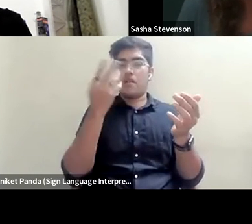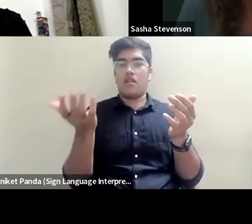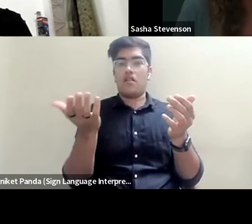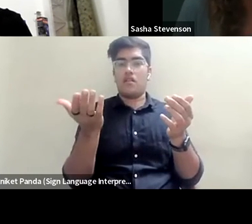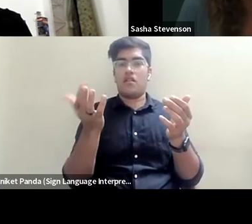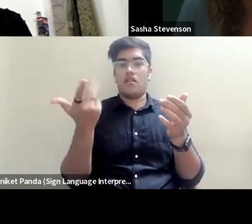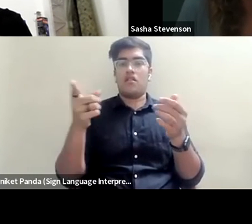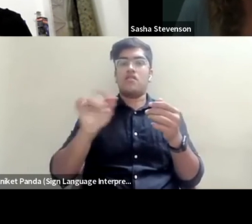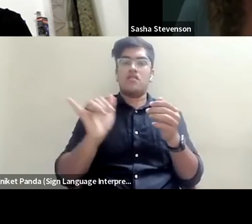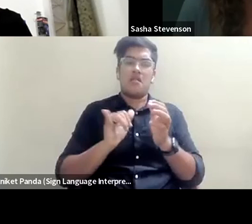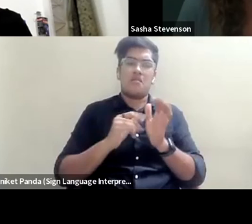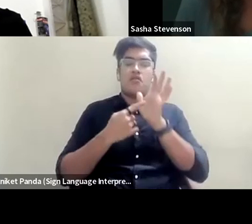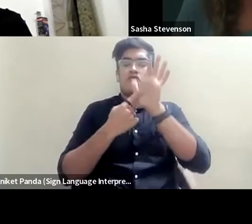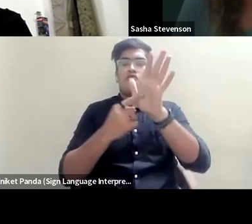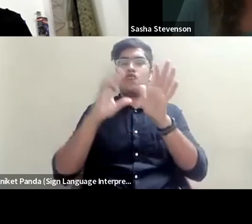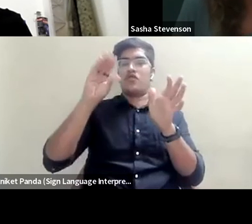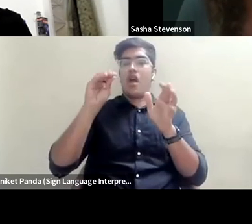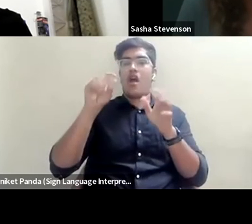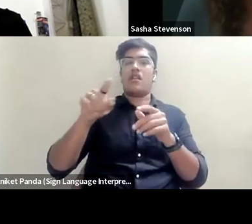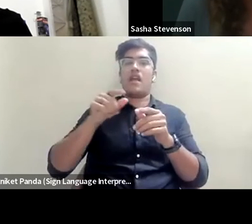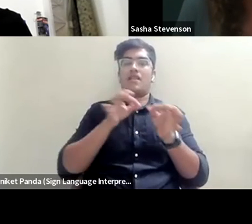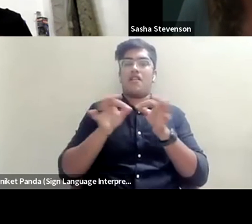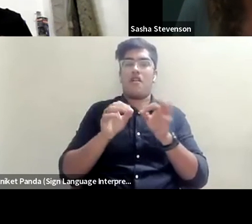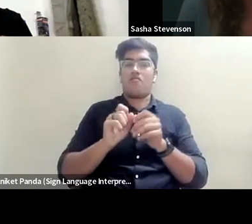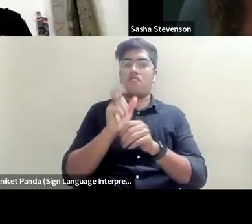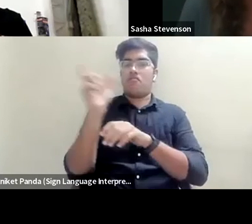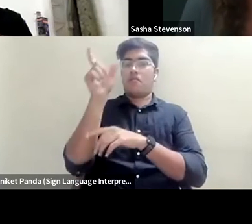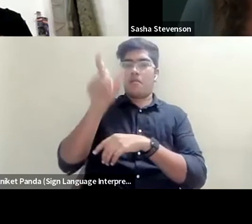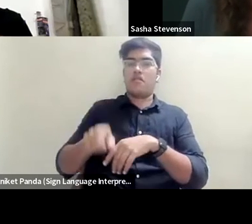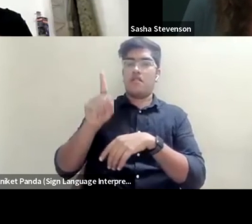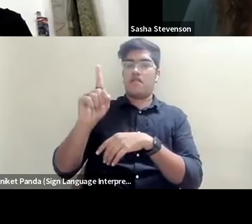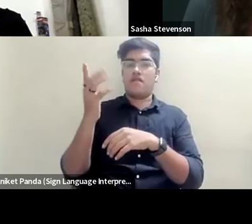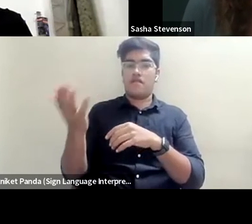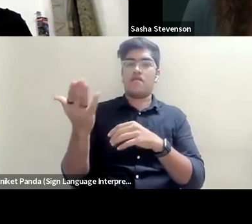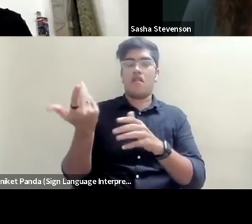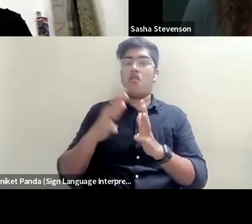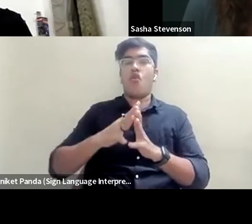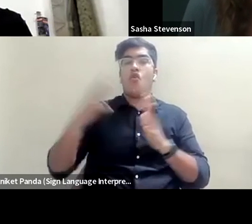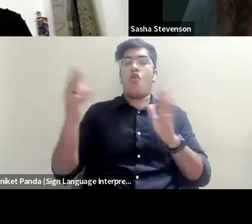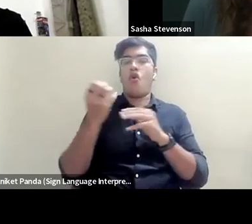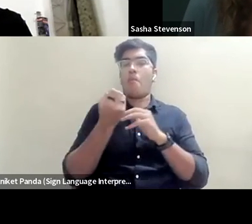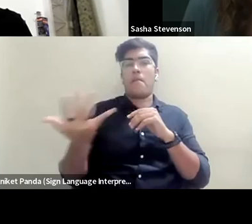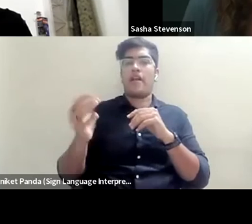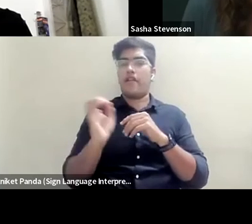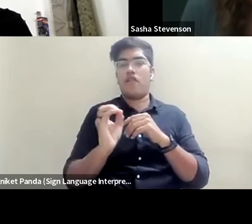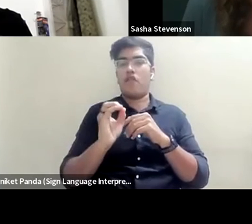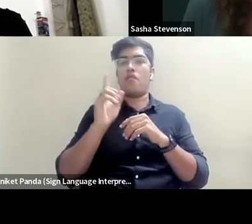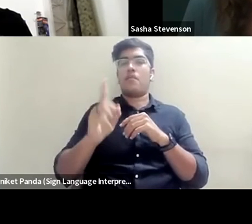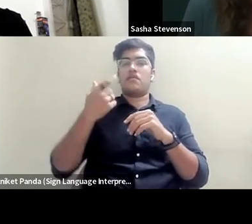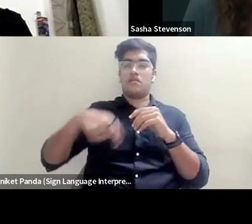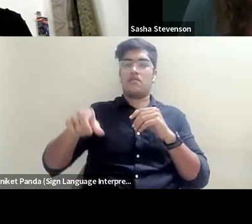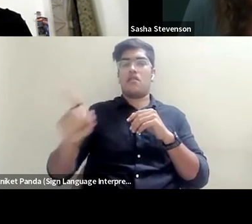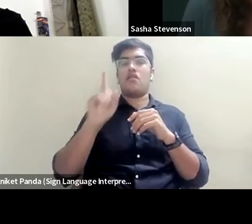star example, but there are, as is often the case with shining stars, there aren't as many people who've been able to get